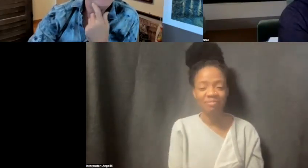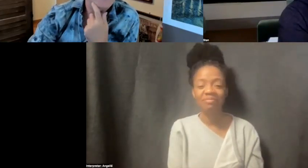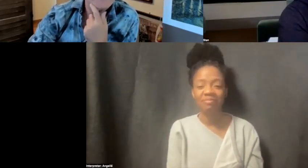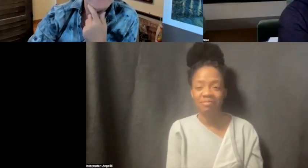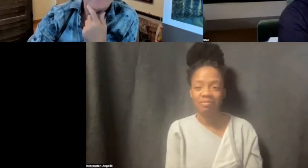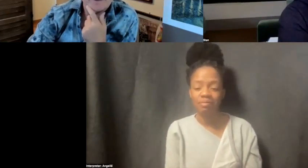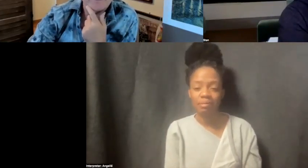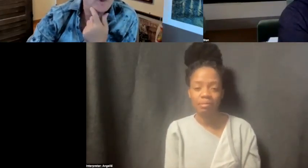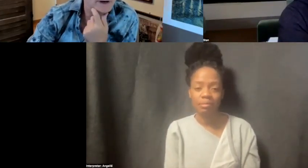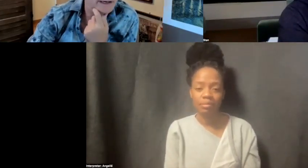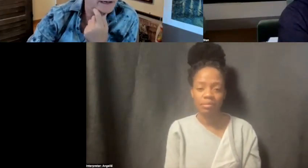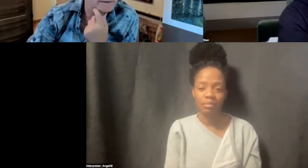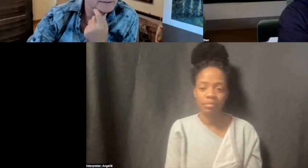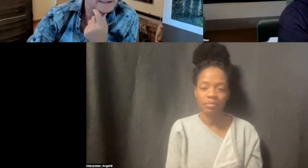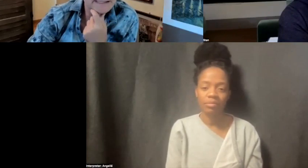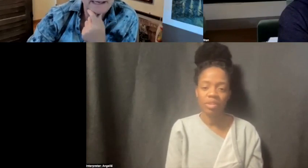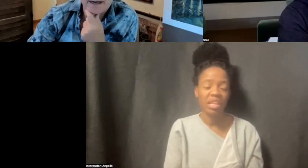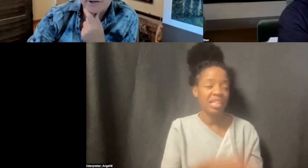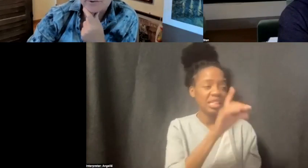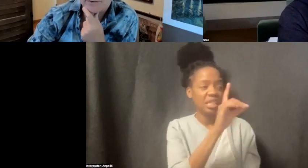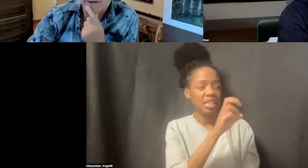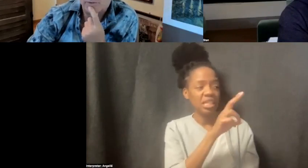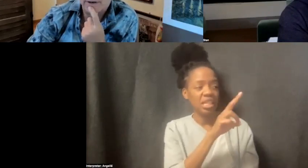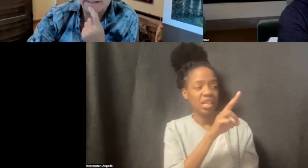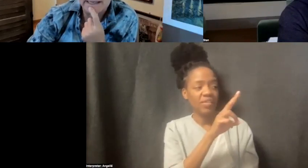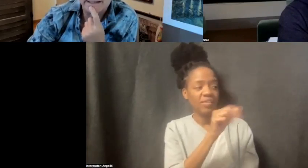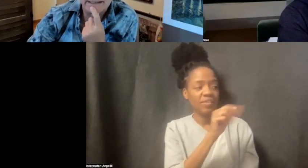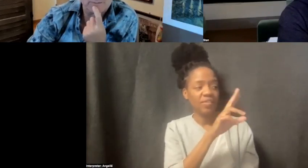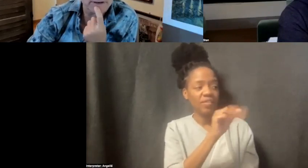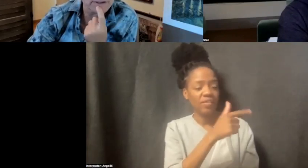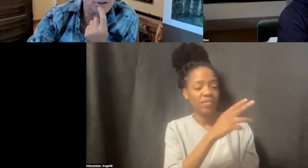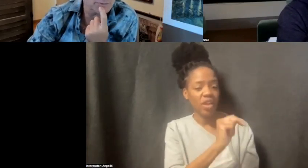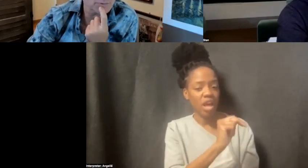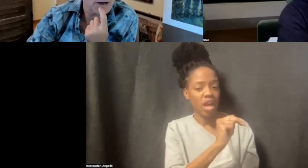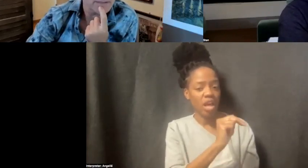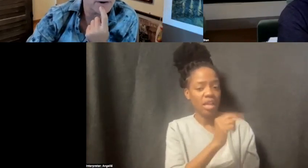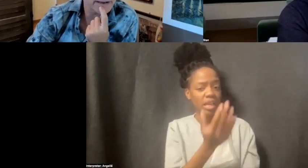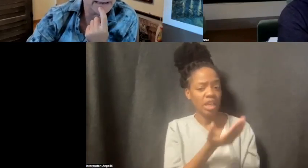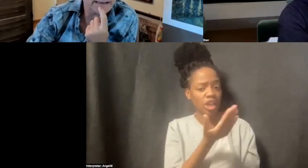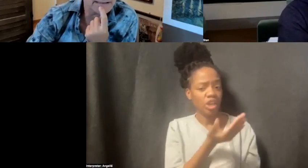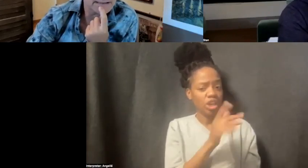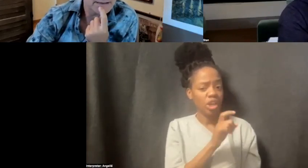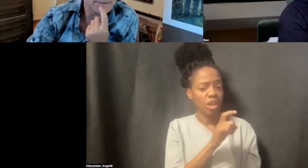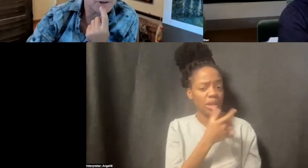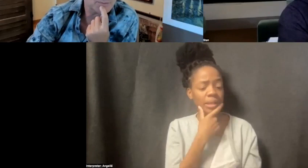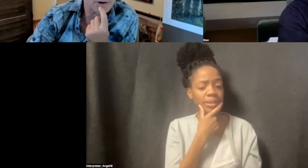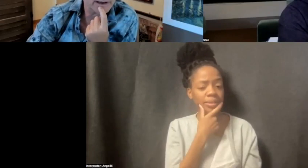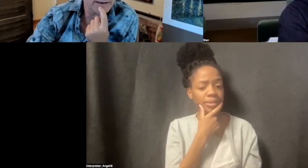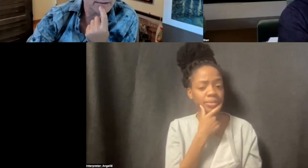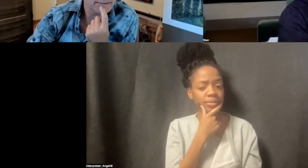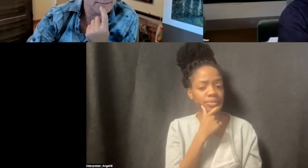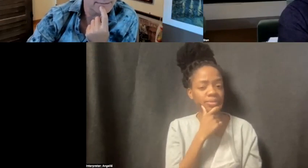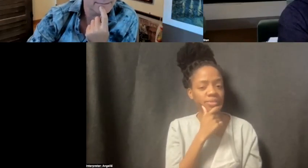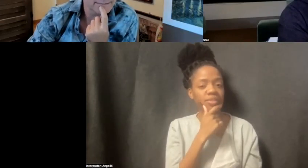I love it. Is Devon Morgan here? Let's see. I know Devon Morgan said that he wanted to, there he is, Mr.